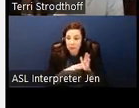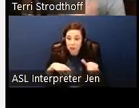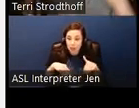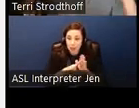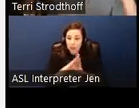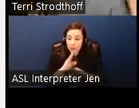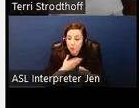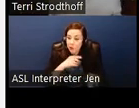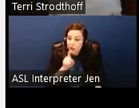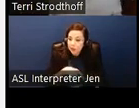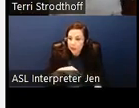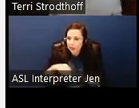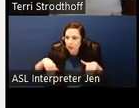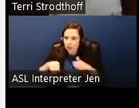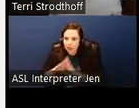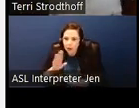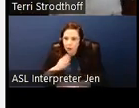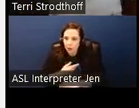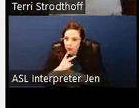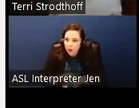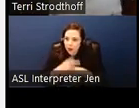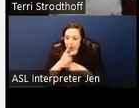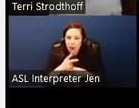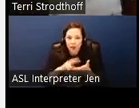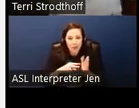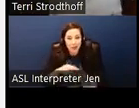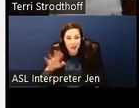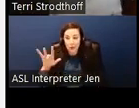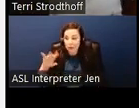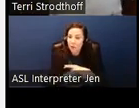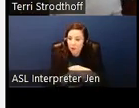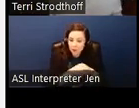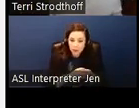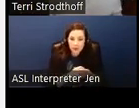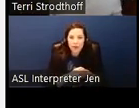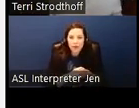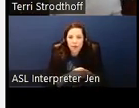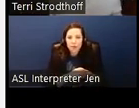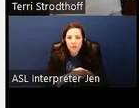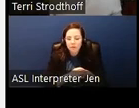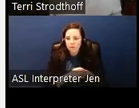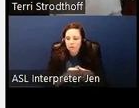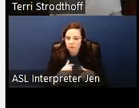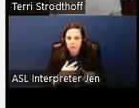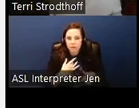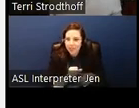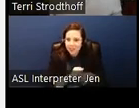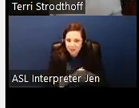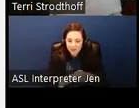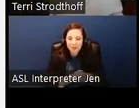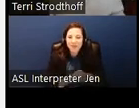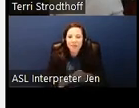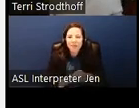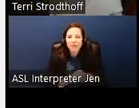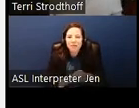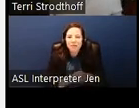also means that only 25% of our brain circuitry is online at the time of birth. I always find this fascinating. That means if we were to